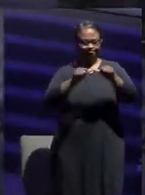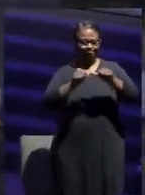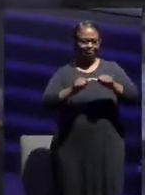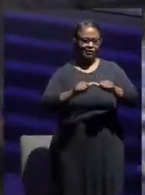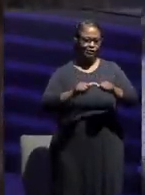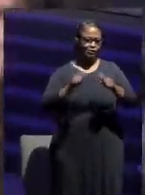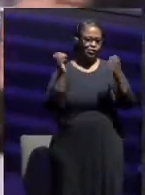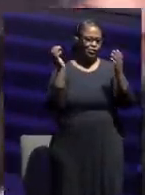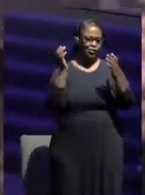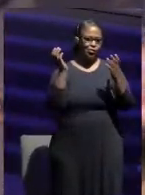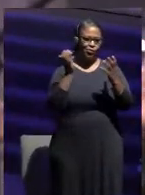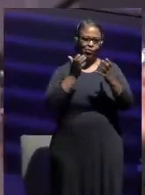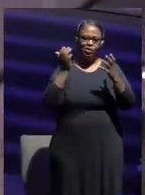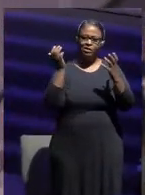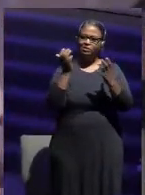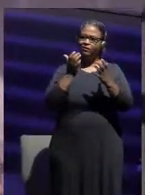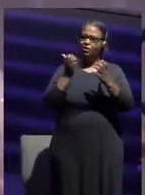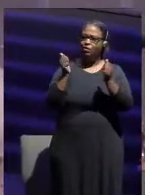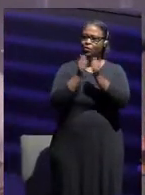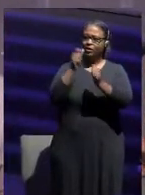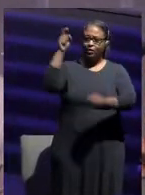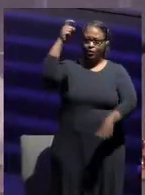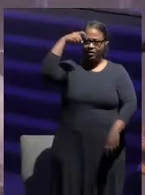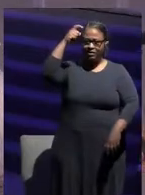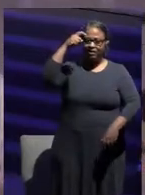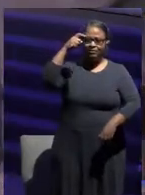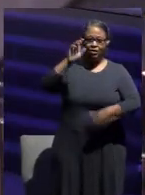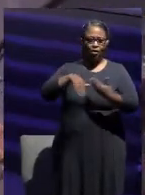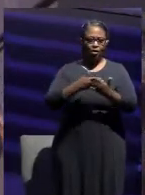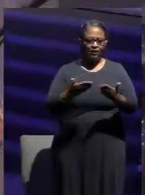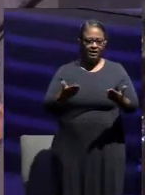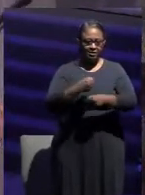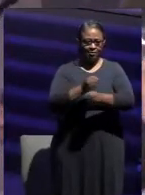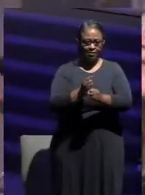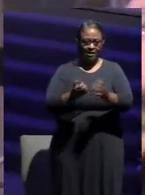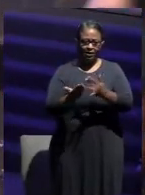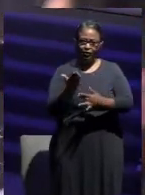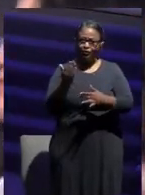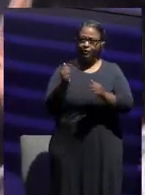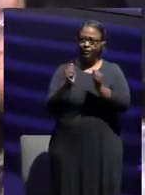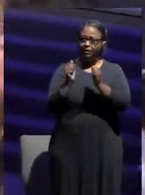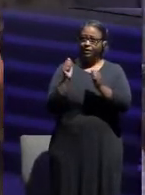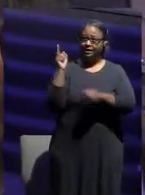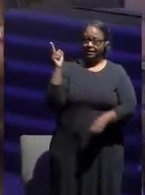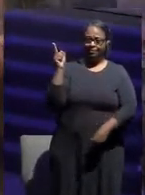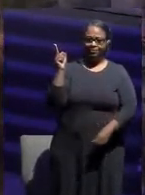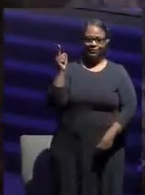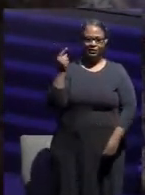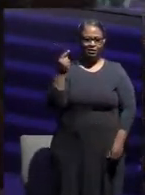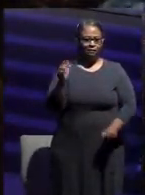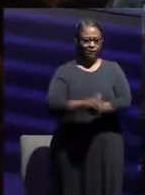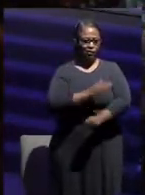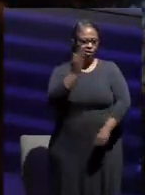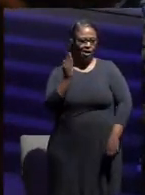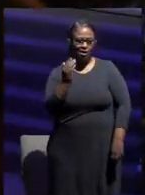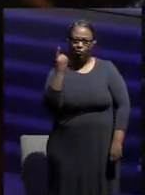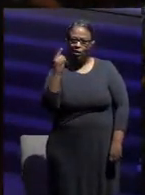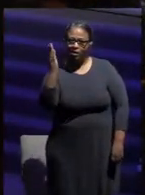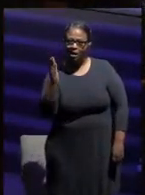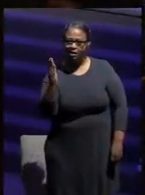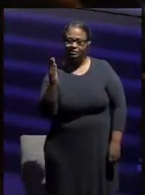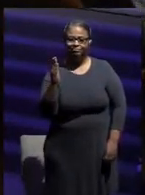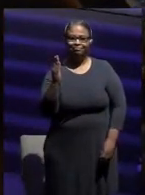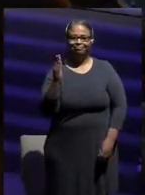eternally. More wonderful in wisdom. By whom all things were made. All the fullness of the